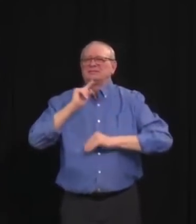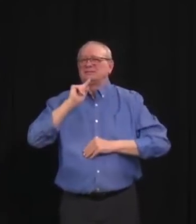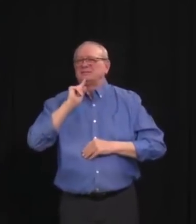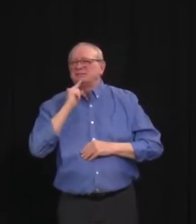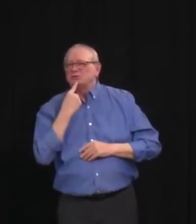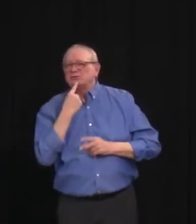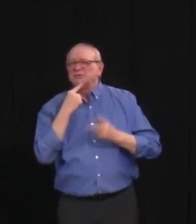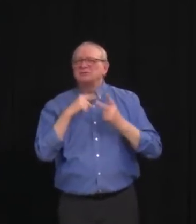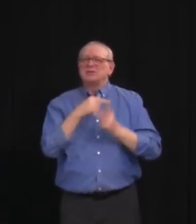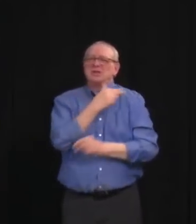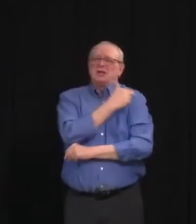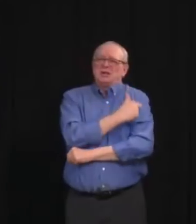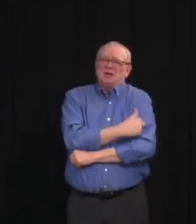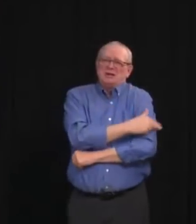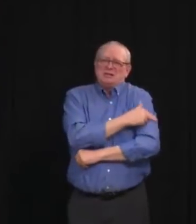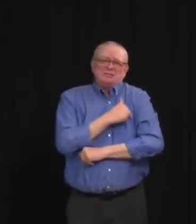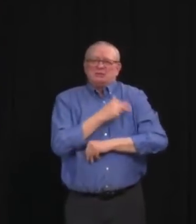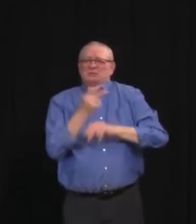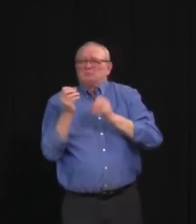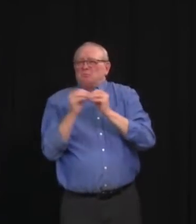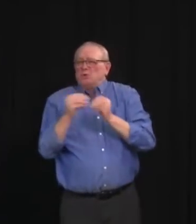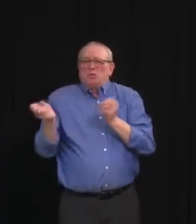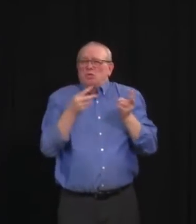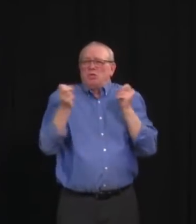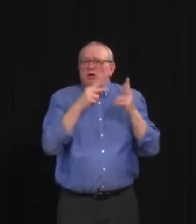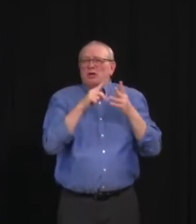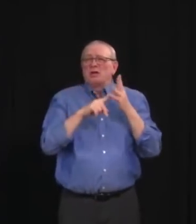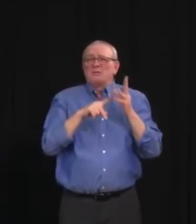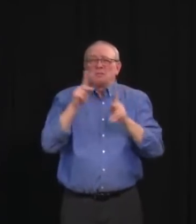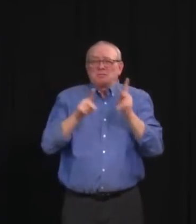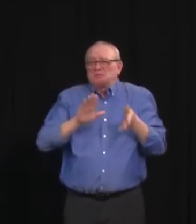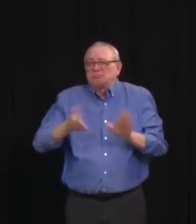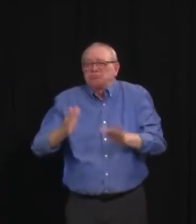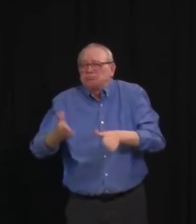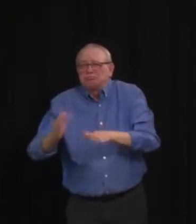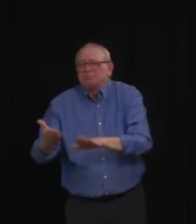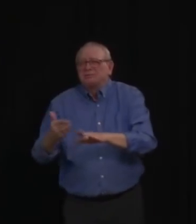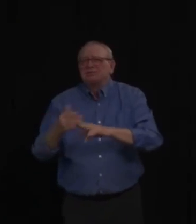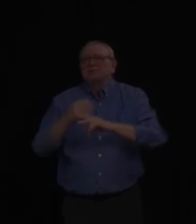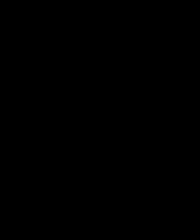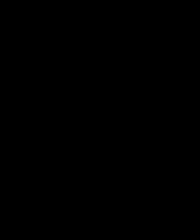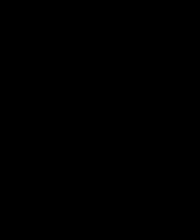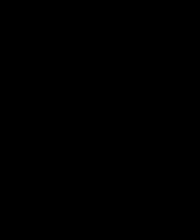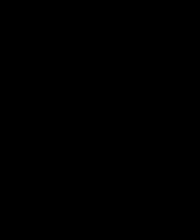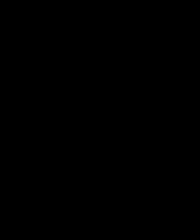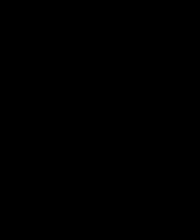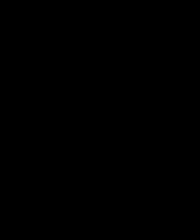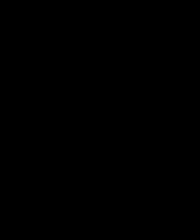And the vaccine right now is looking very good at being able to do that for individuals who receive it.